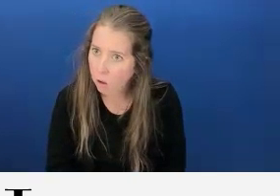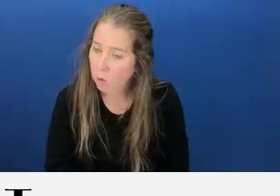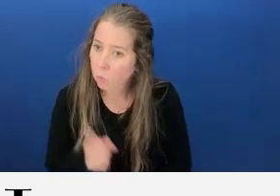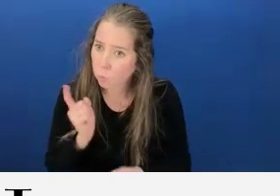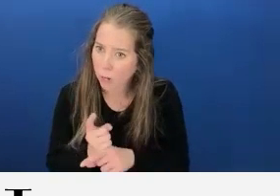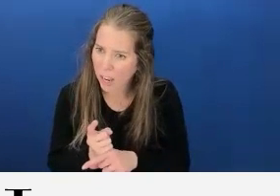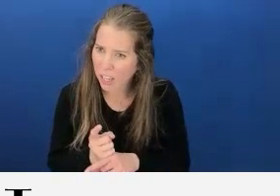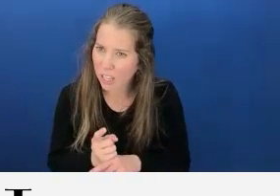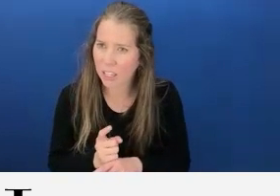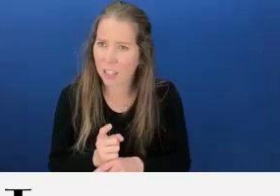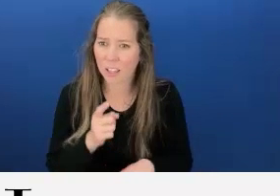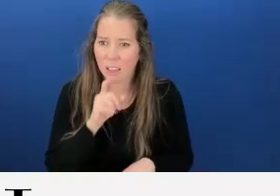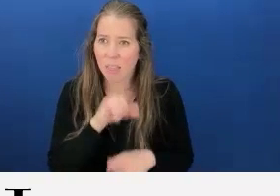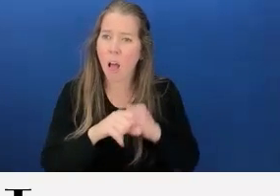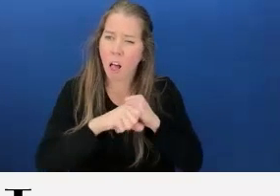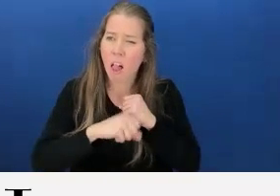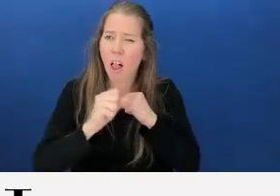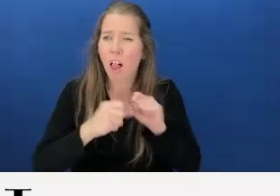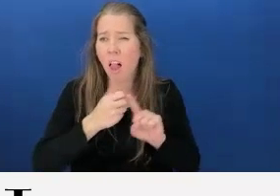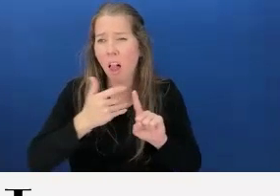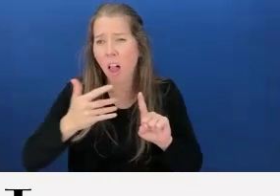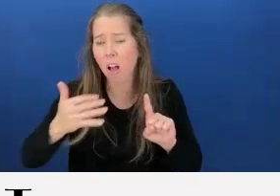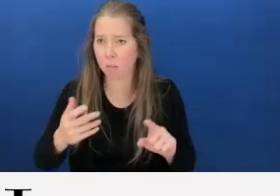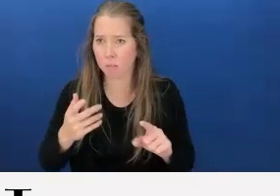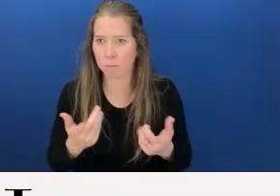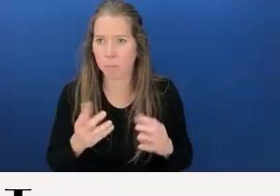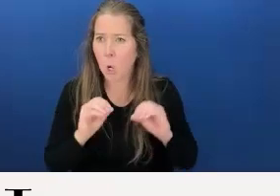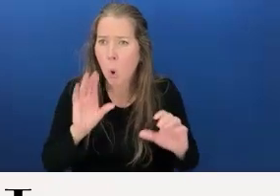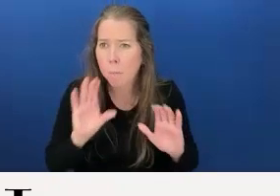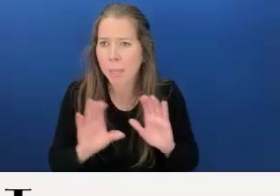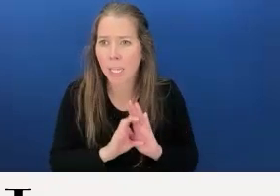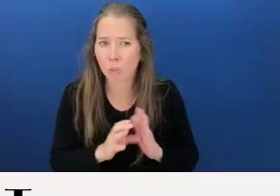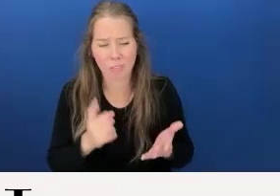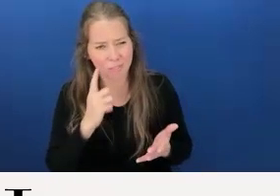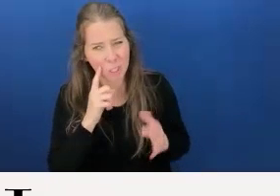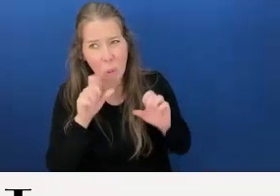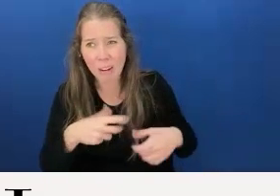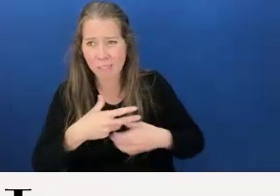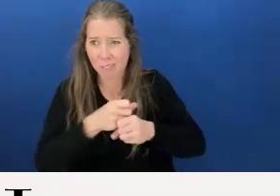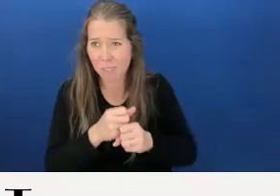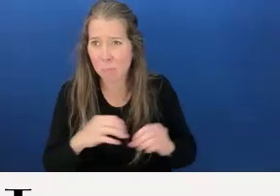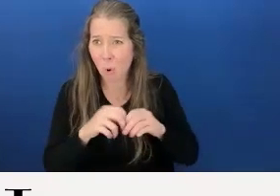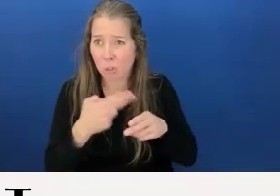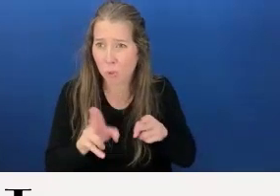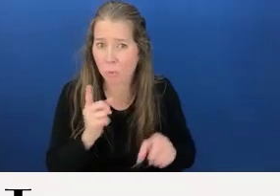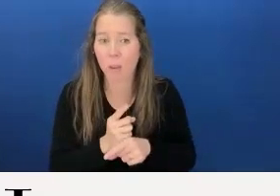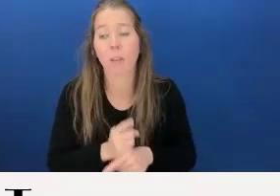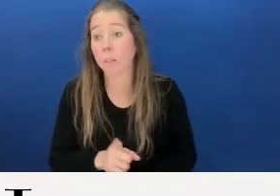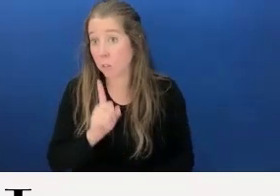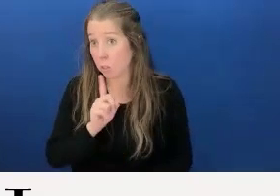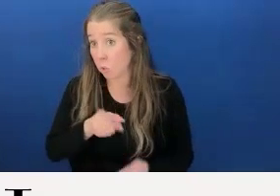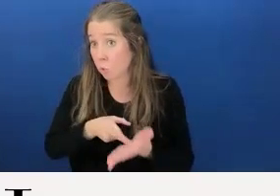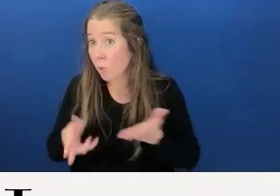Couldn't they have condensed what they're saying here? Where's your visuals at? The truth is that the human